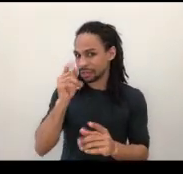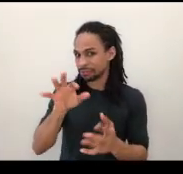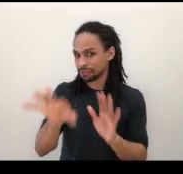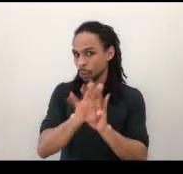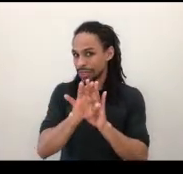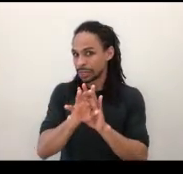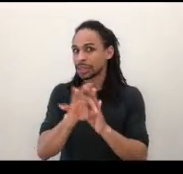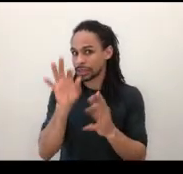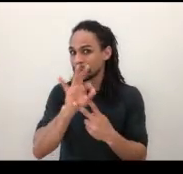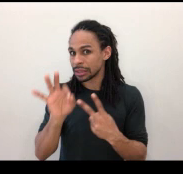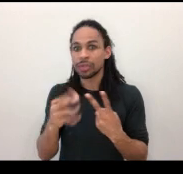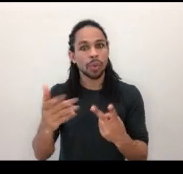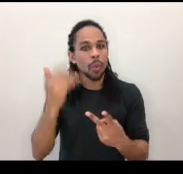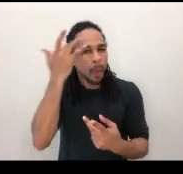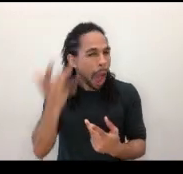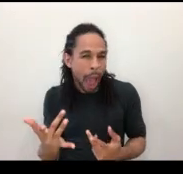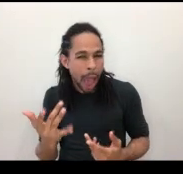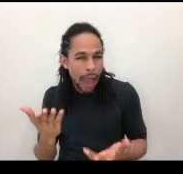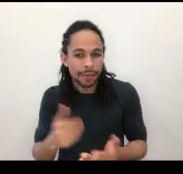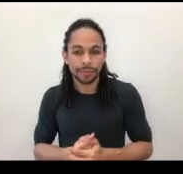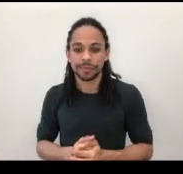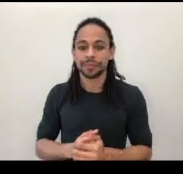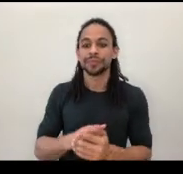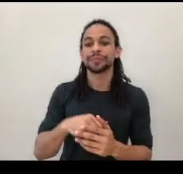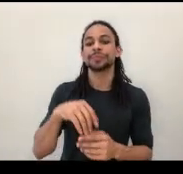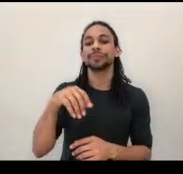What was the reasoning behind that?